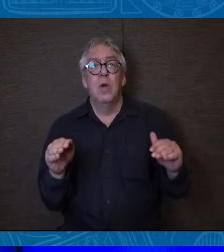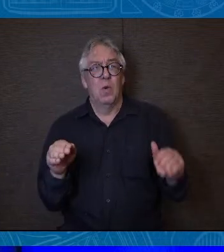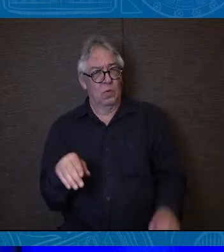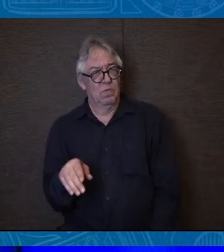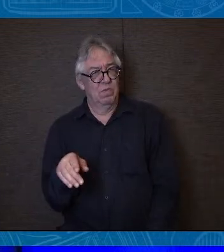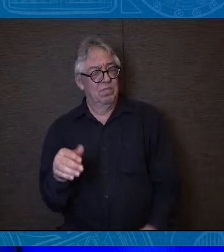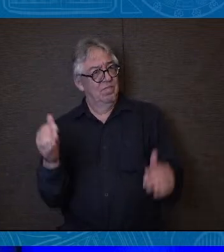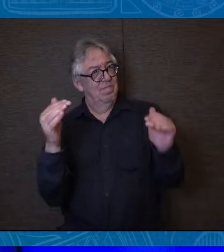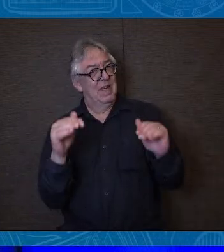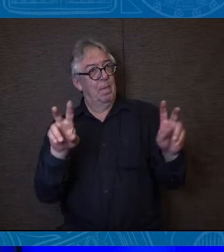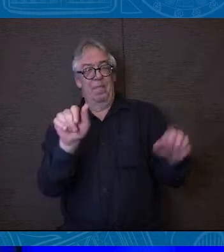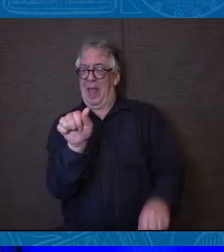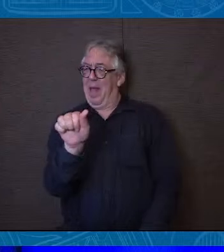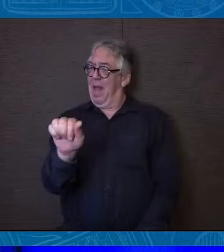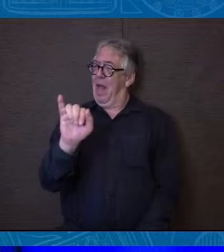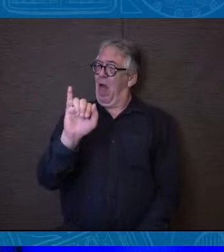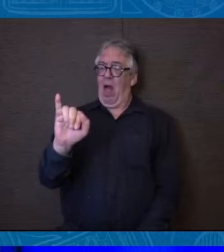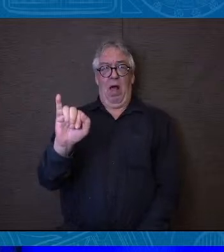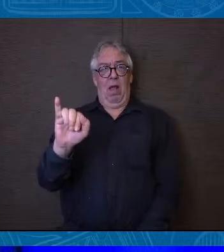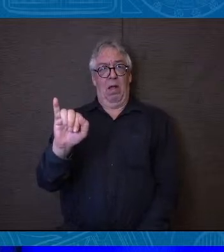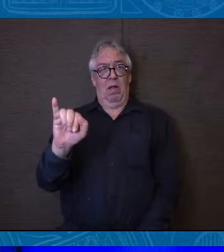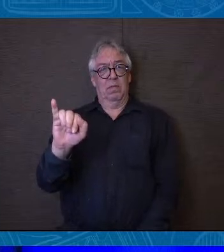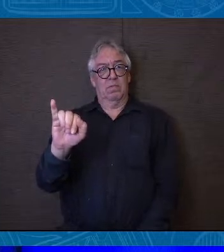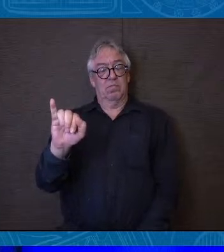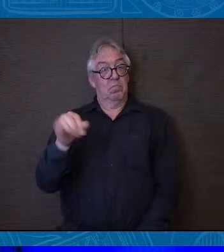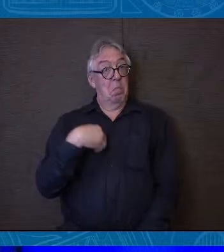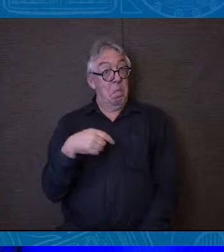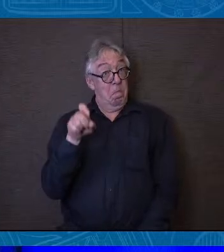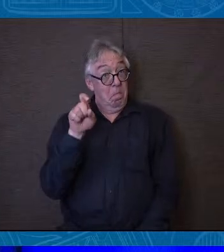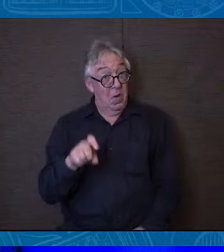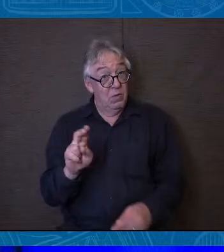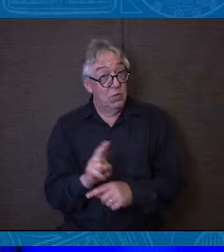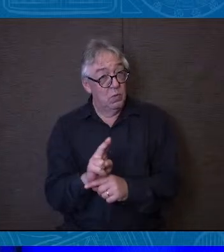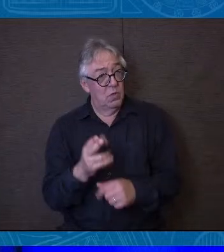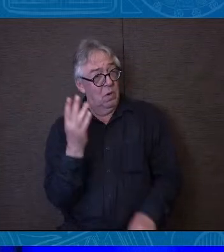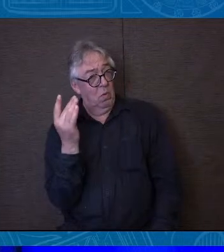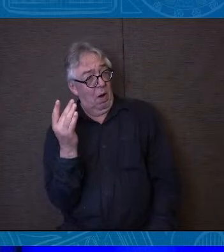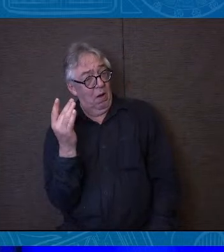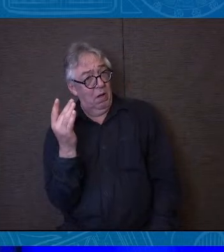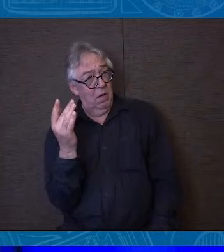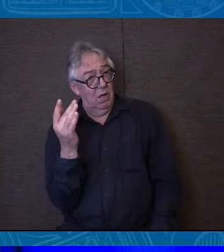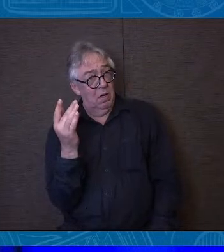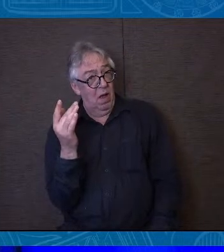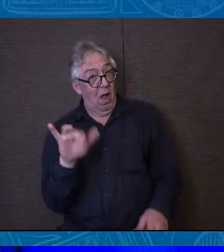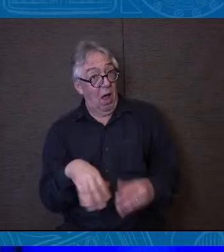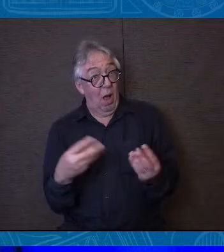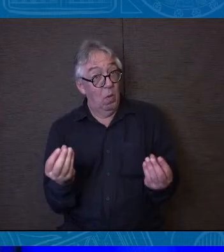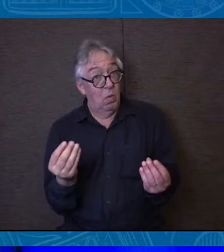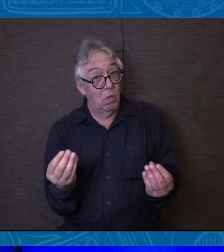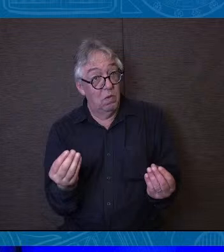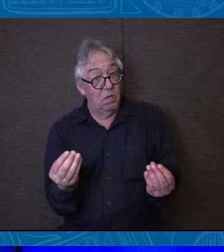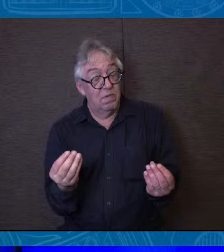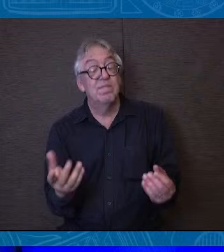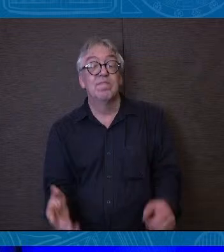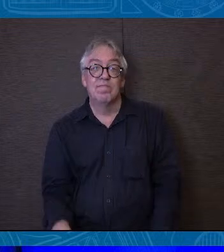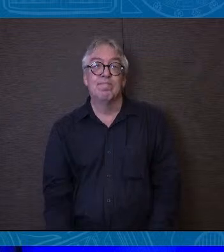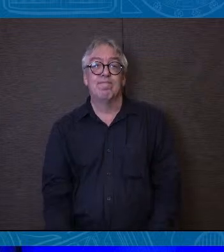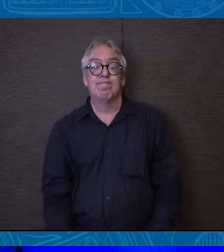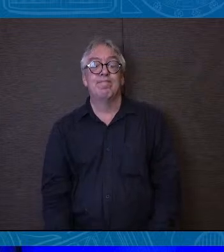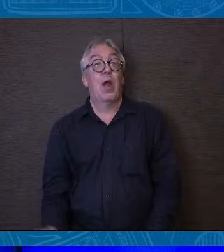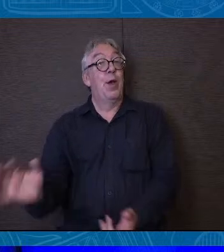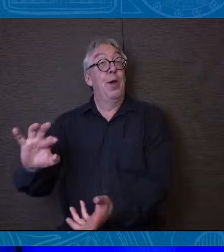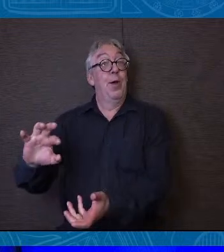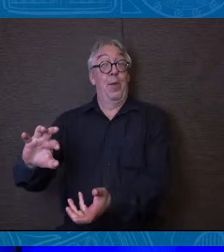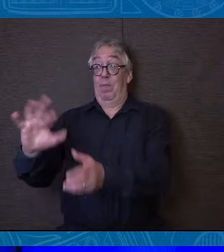is and why we need to use AI. There are two problems that we need to solve. When the disasters strike, we don't have the